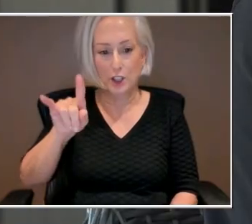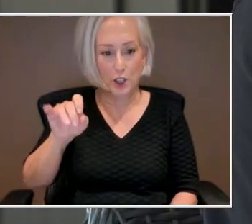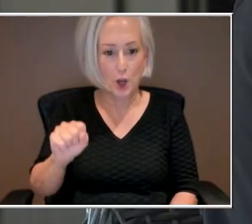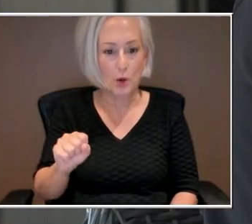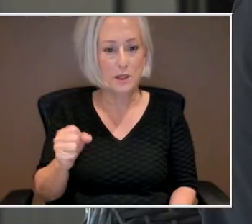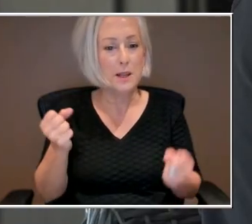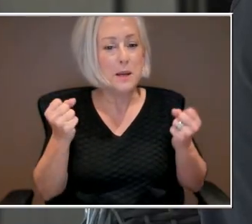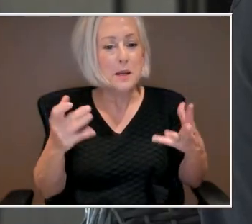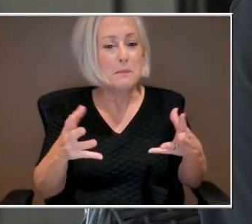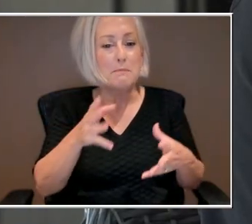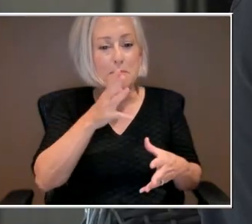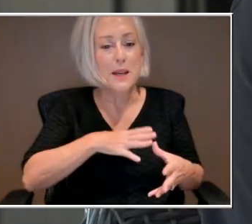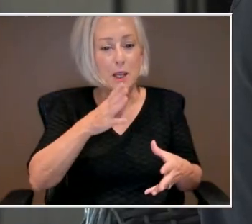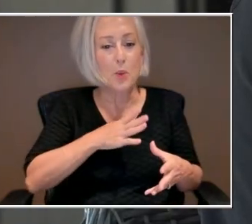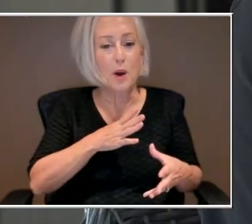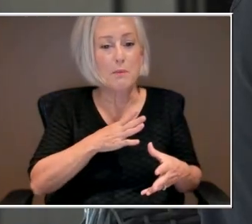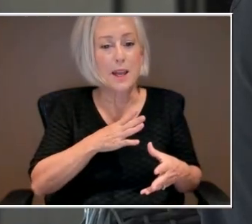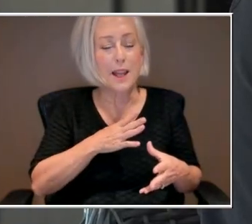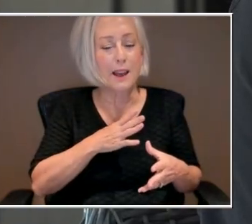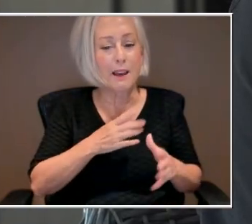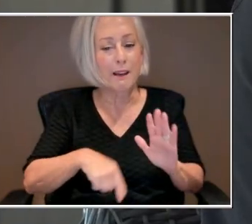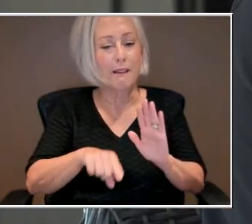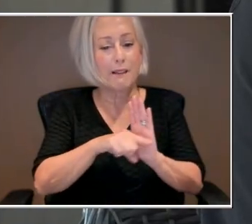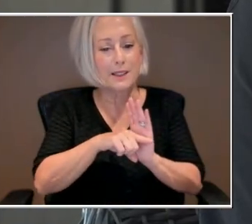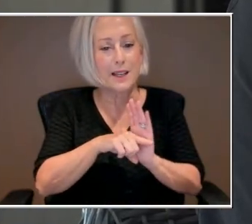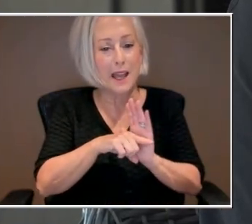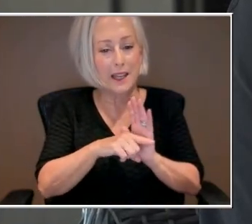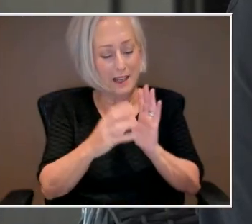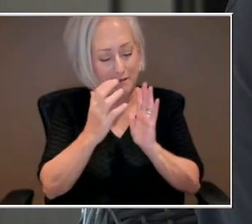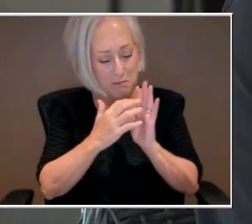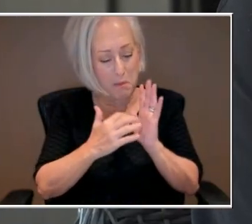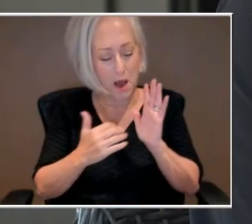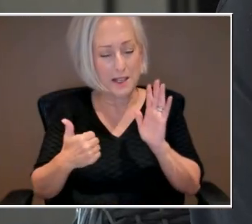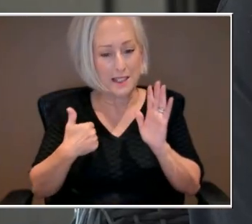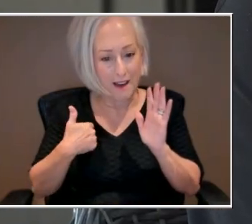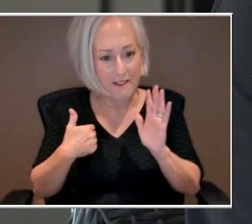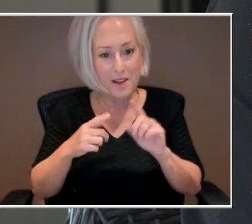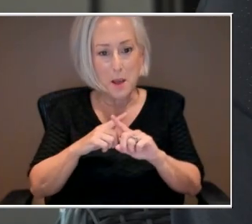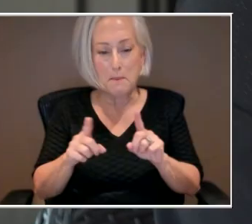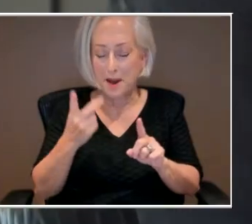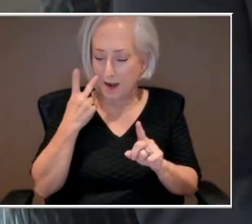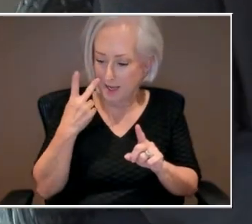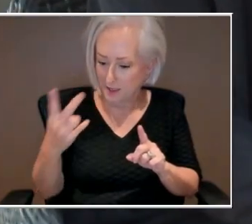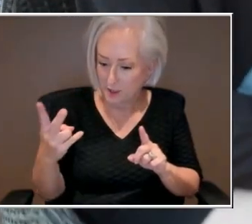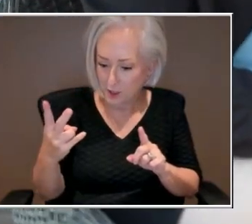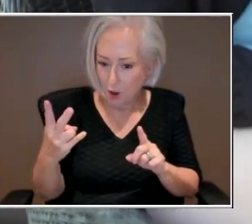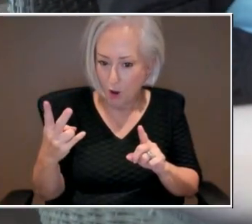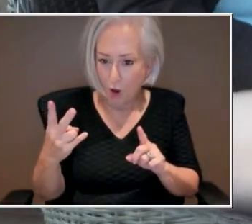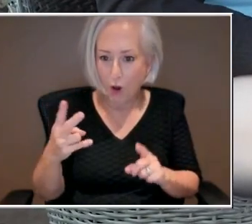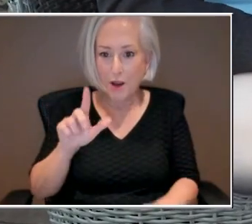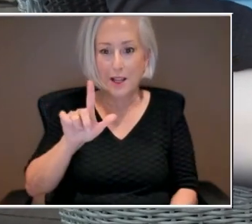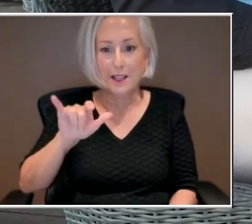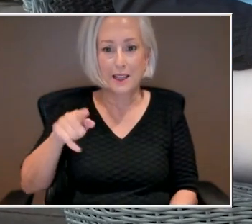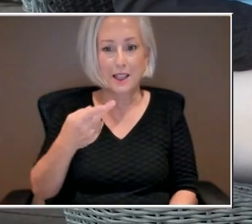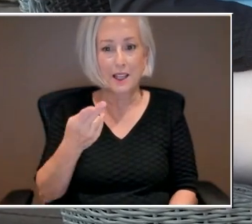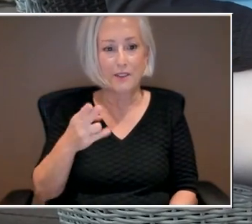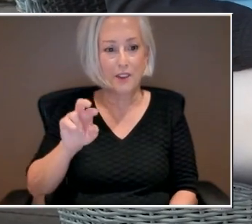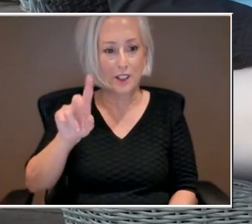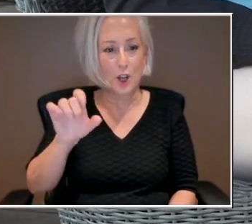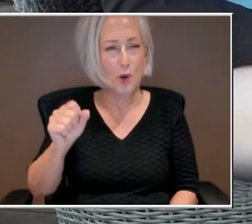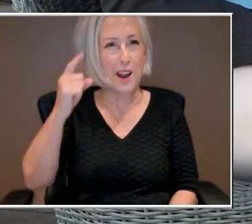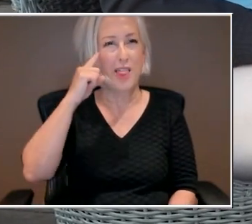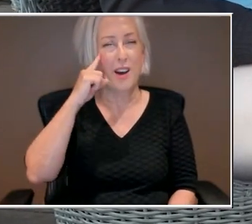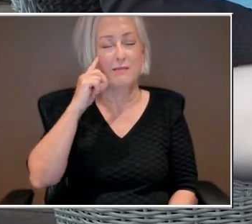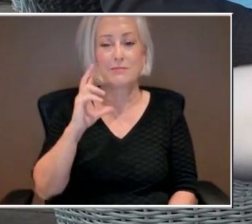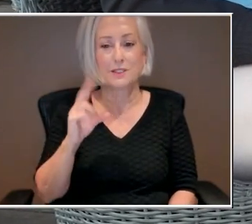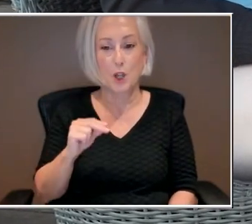but when I saw the abnormal lymph node, I was like, that's not, especially that's not knowing typical. our genetic and the fact that I had already had